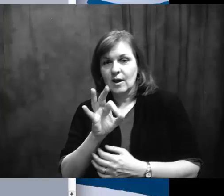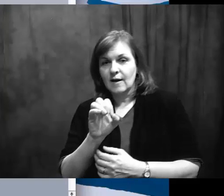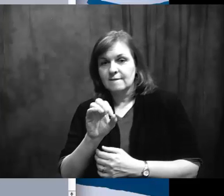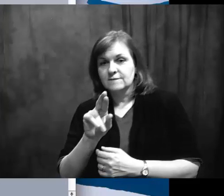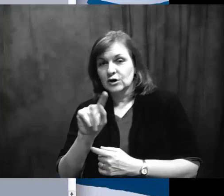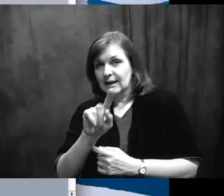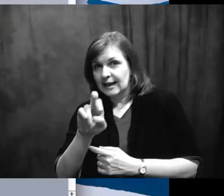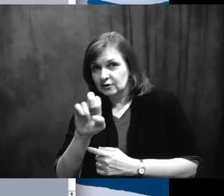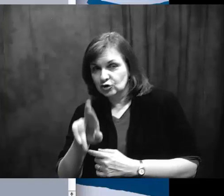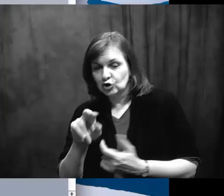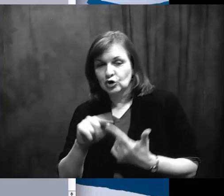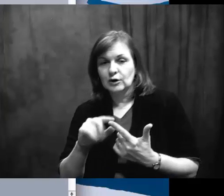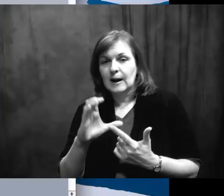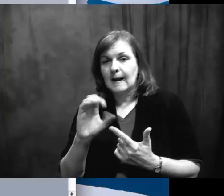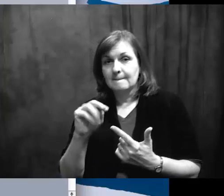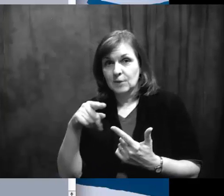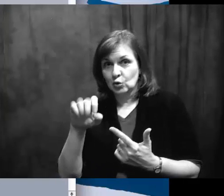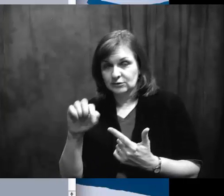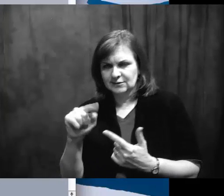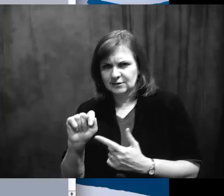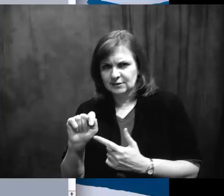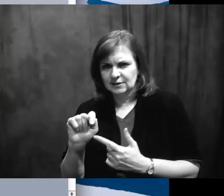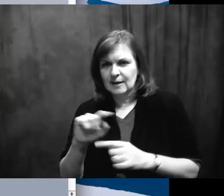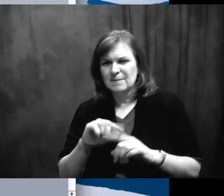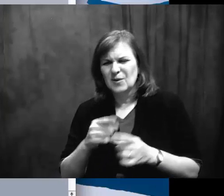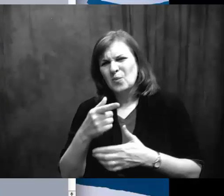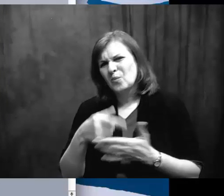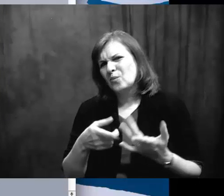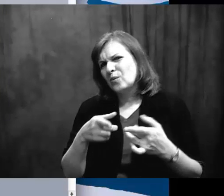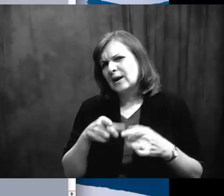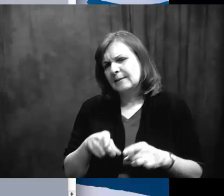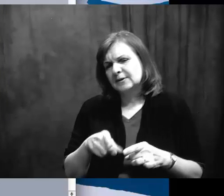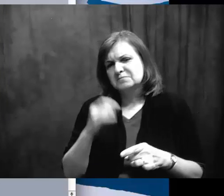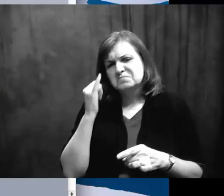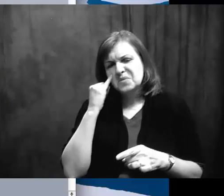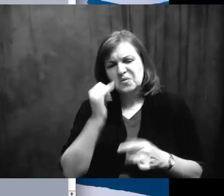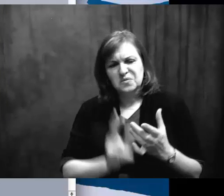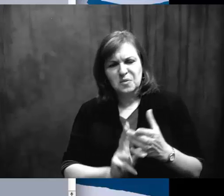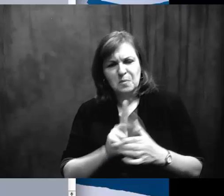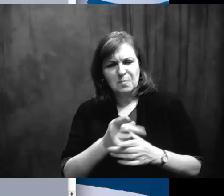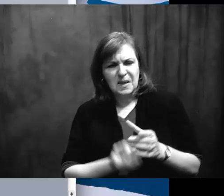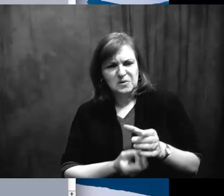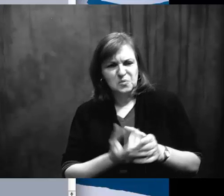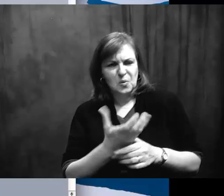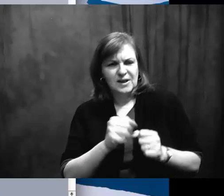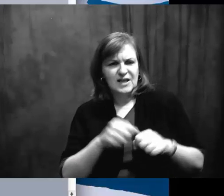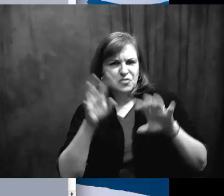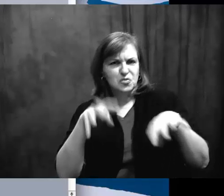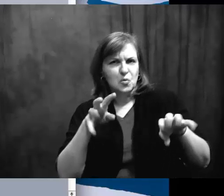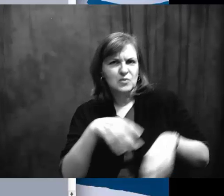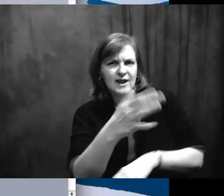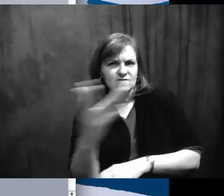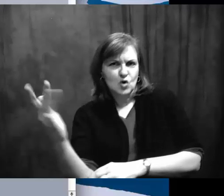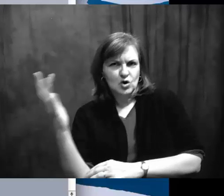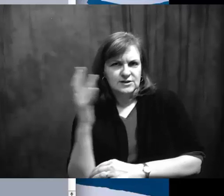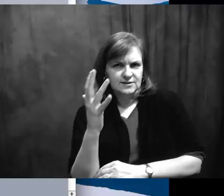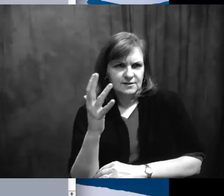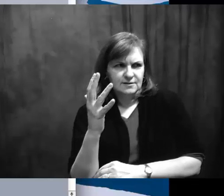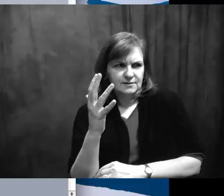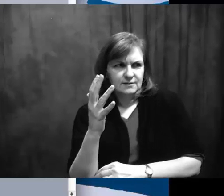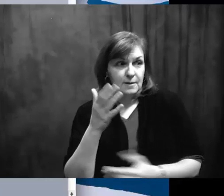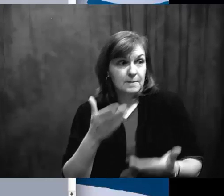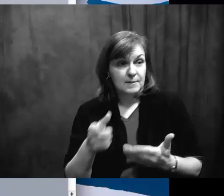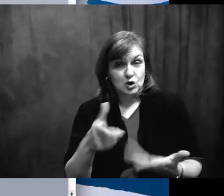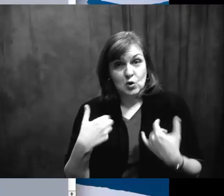in agriculture and compost and organic farming. But what happens if you're just a plant in the middle of the